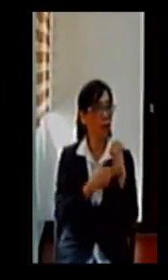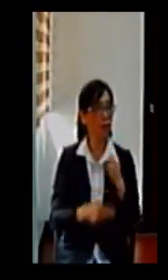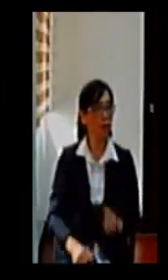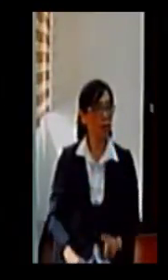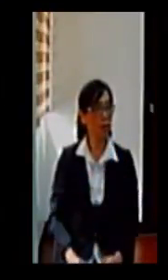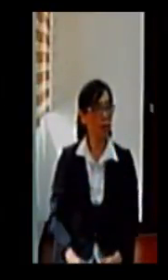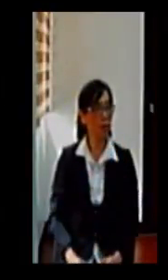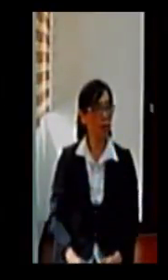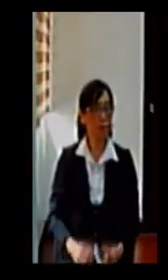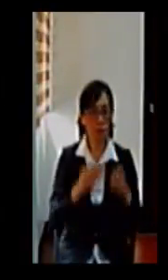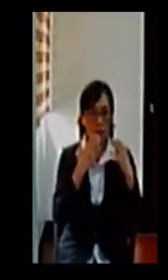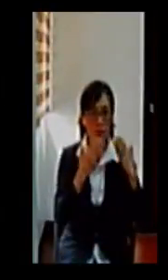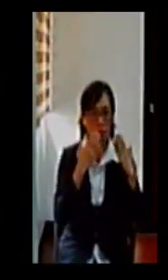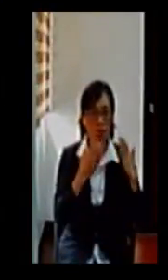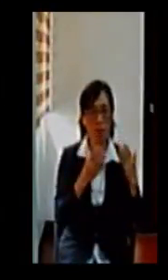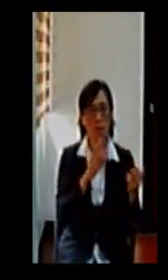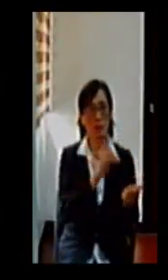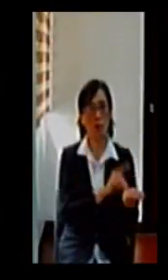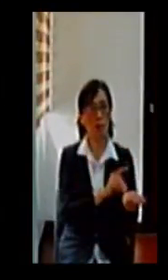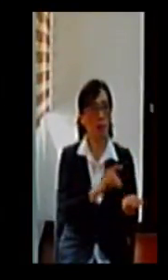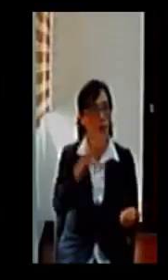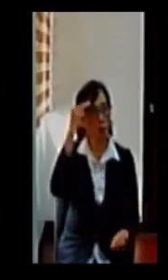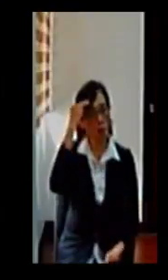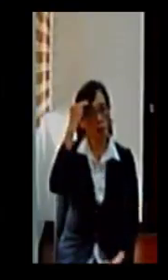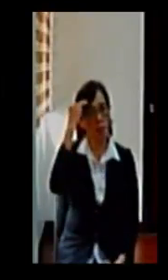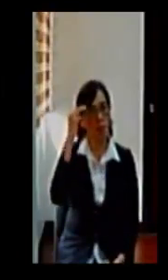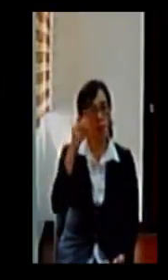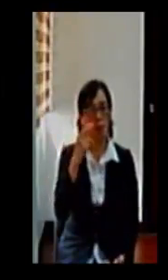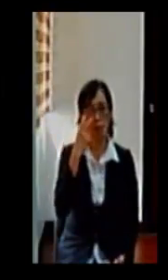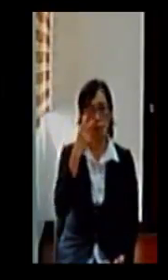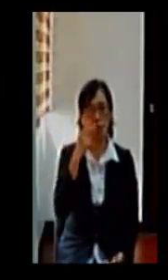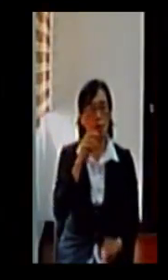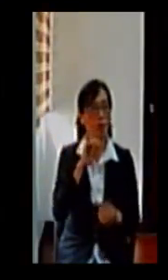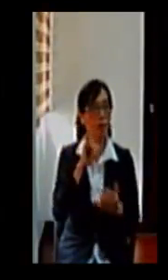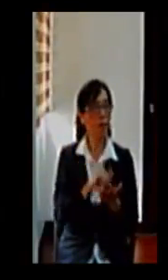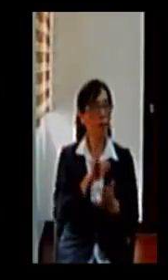Thank you, Dr. Mignare. That's all for the witness, Your Honors.